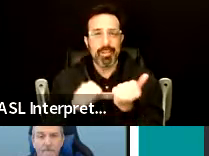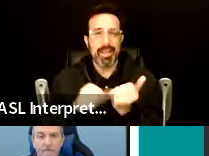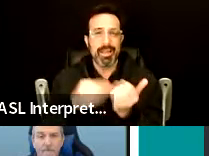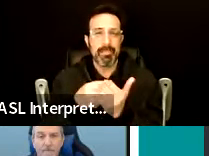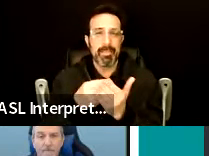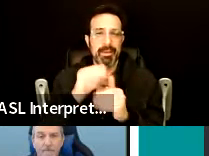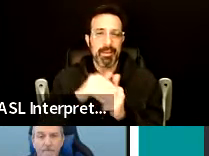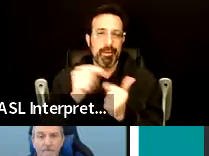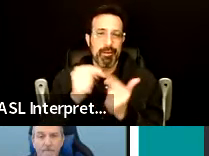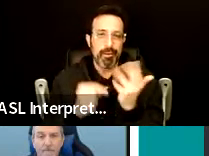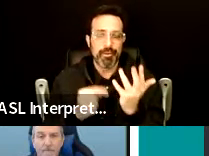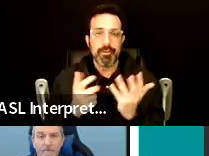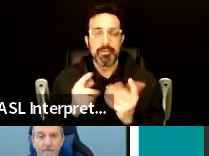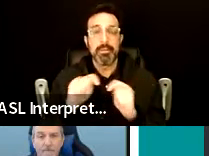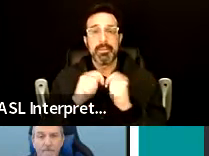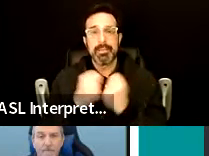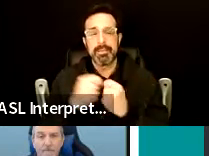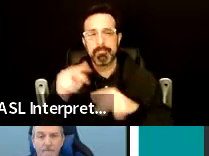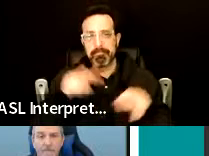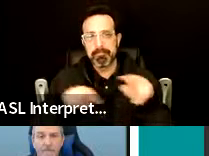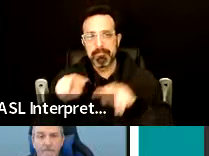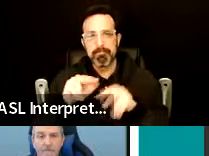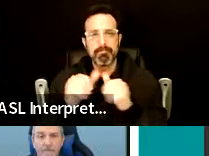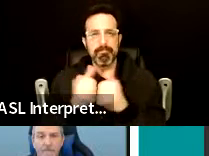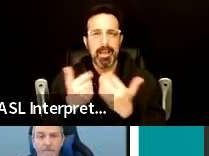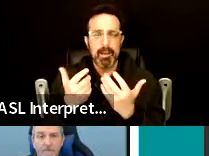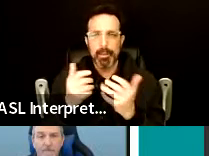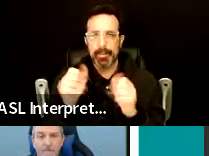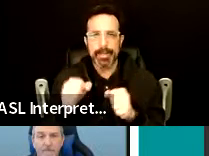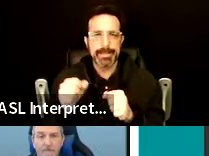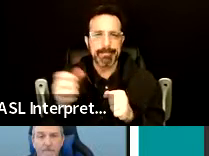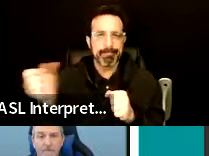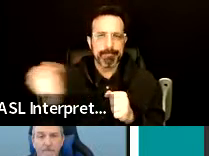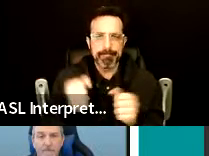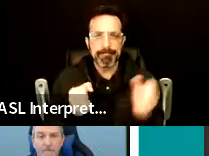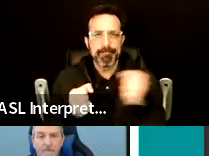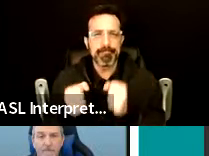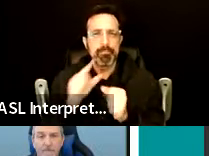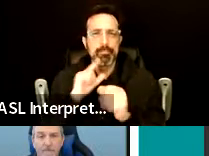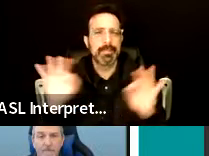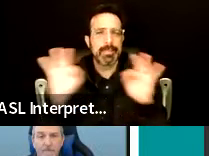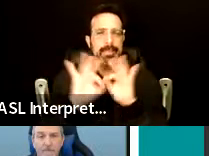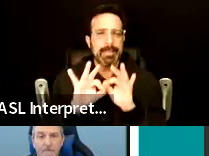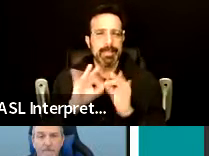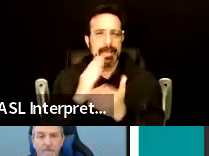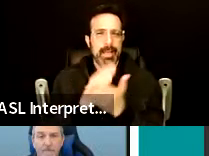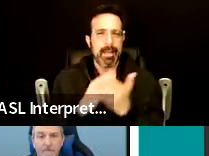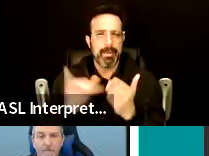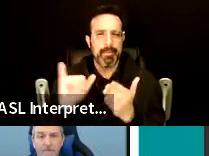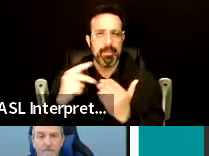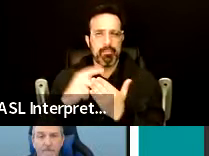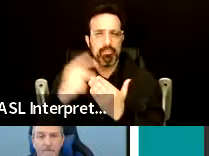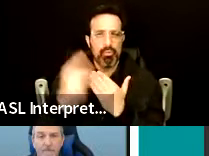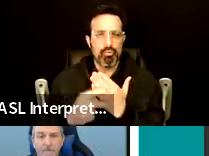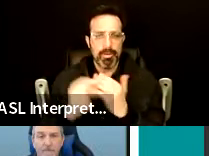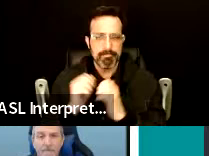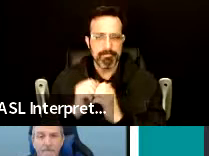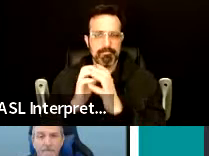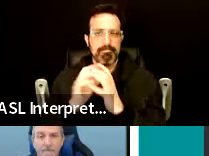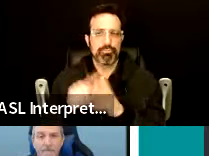our team is looking at how we can pull some key elements of the program up and get them started in